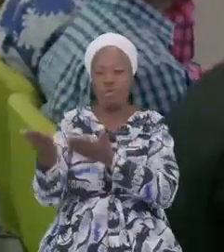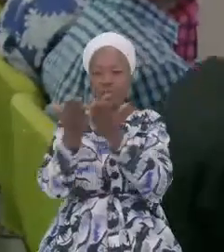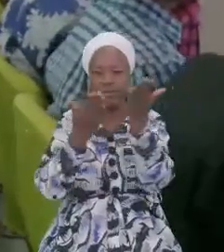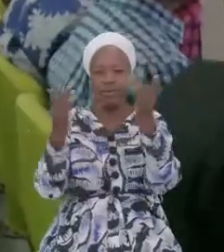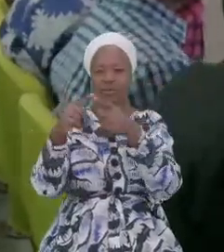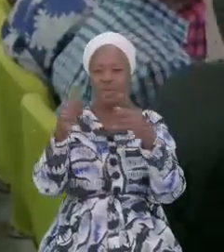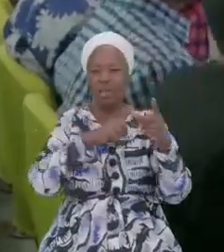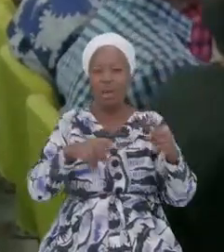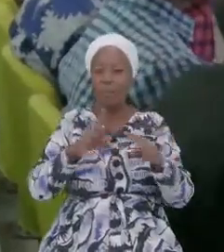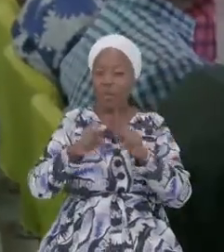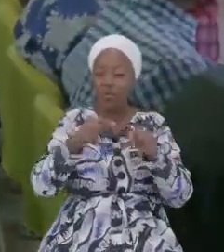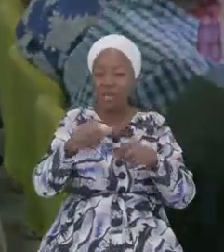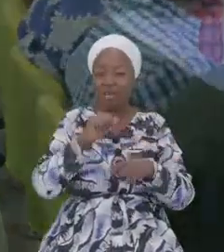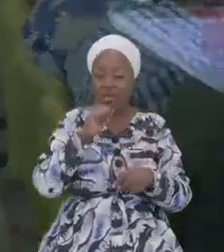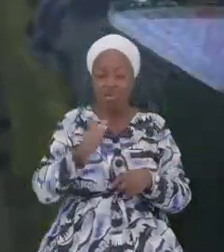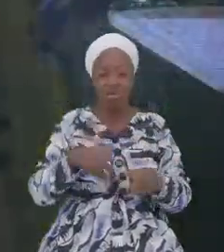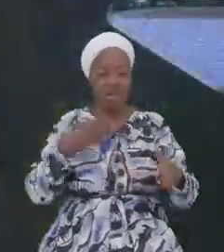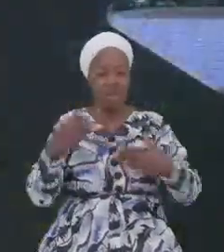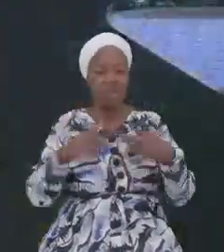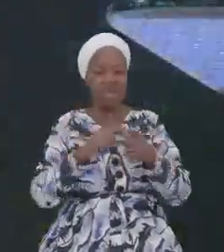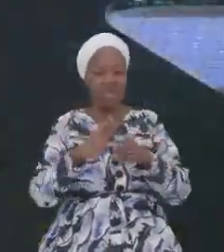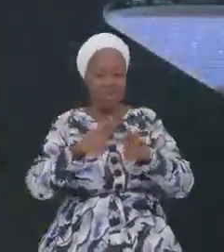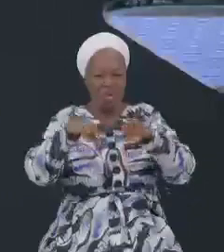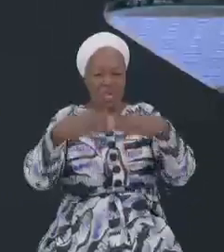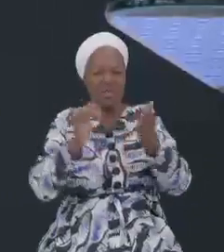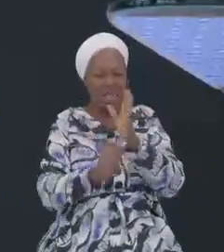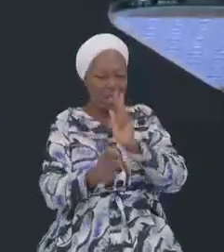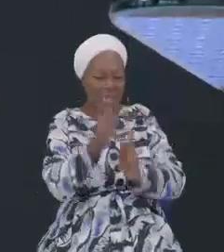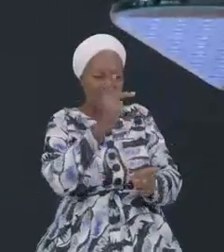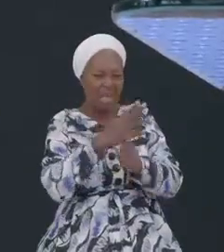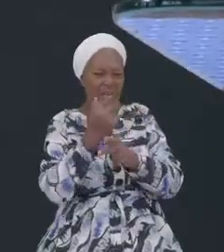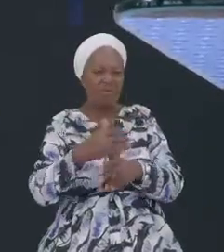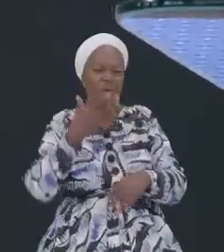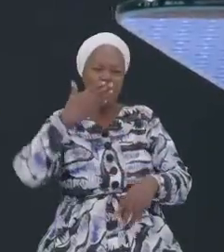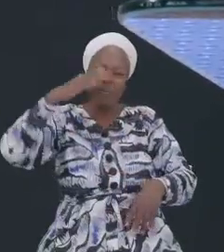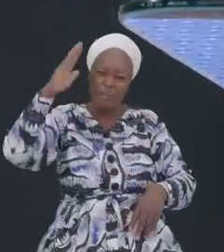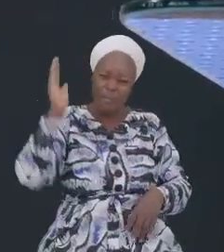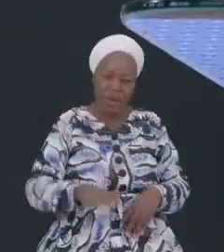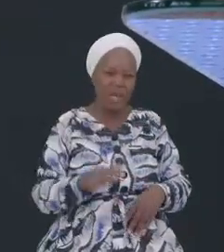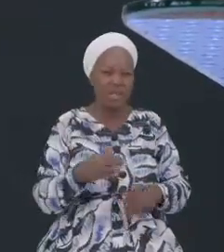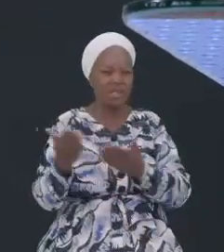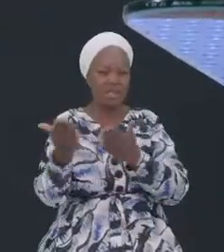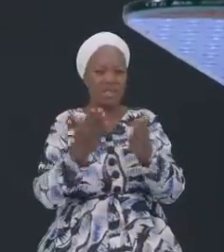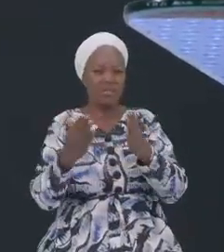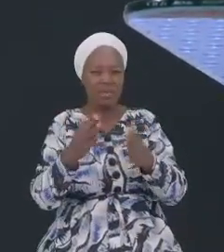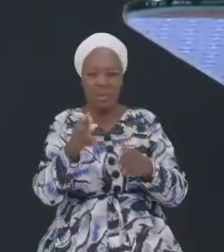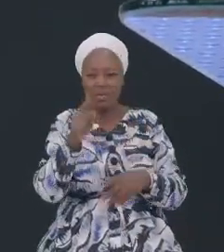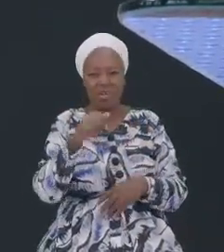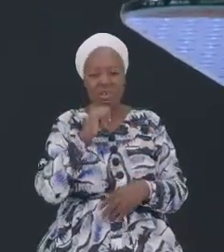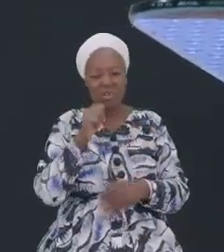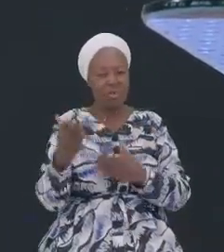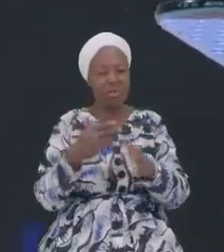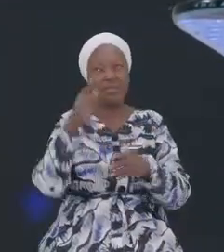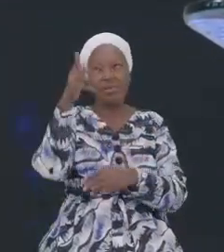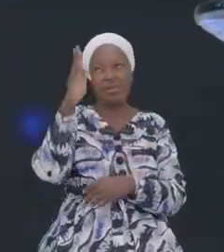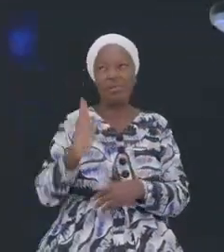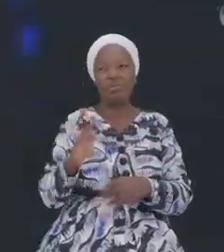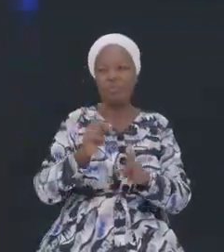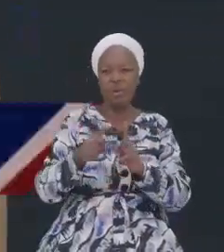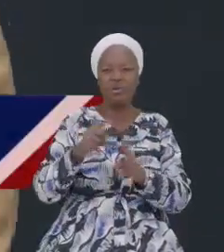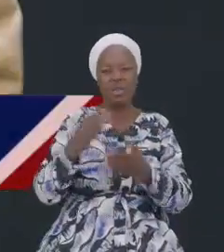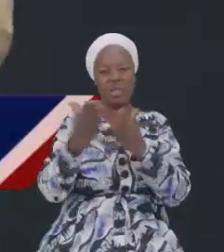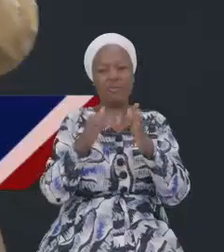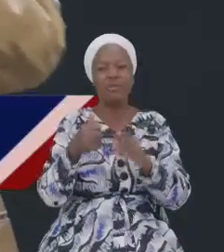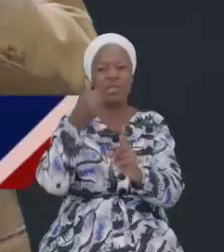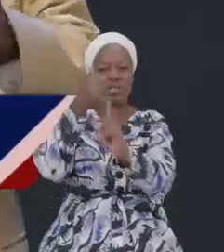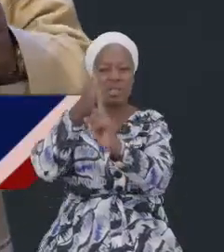you are not happy, then you render a kind of worthless service. You are not serving God, you are serving